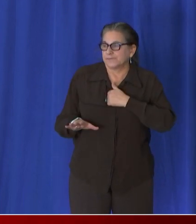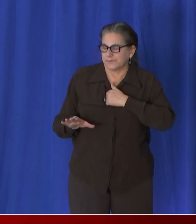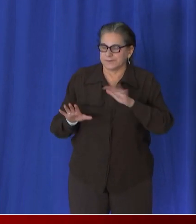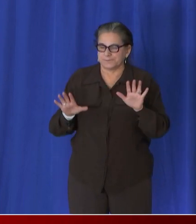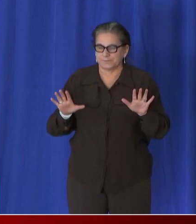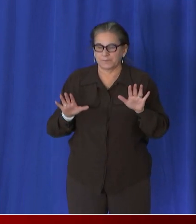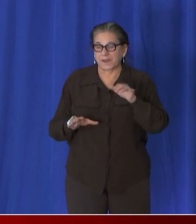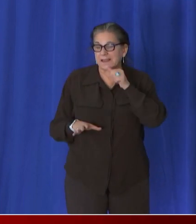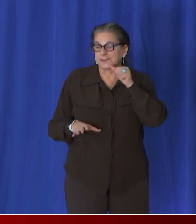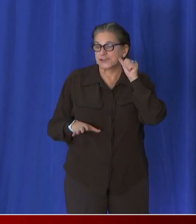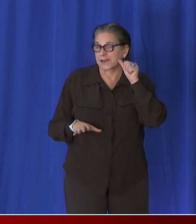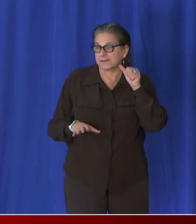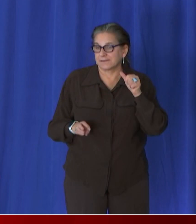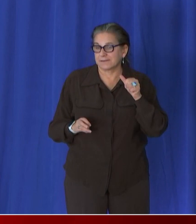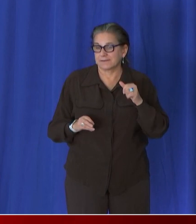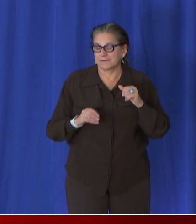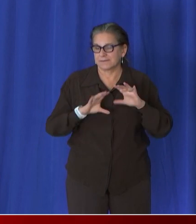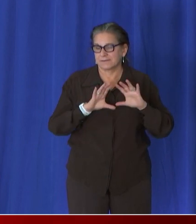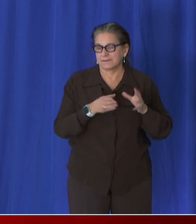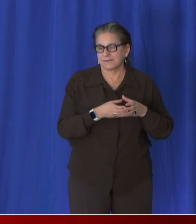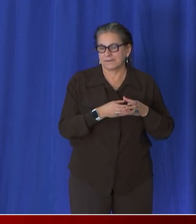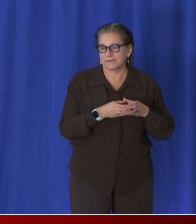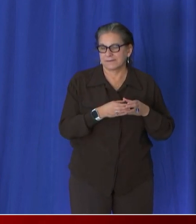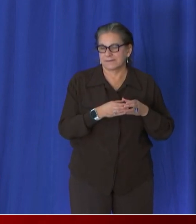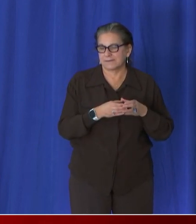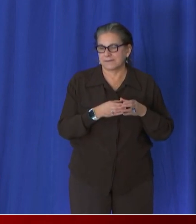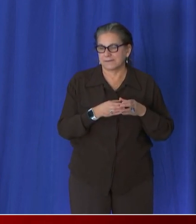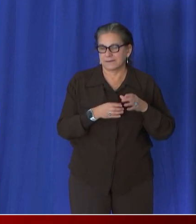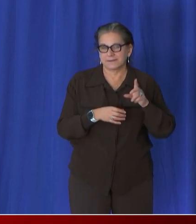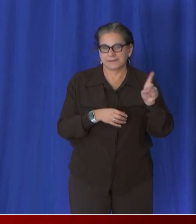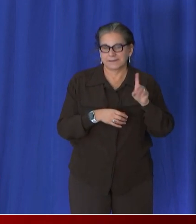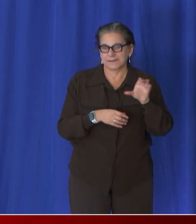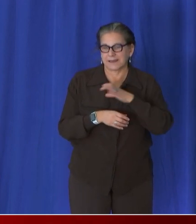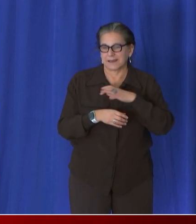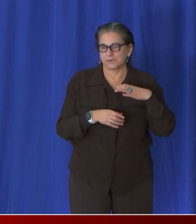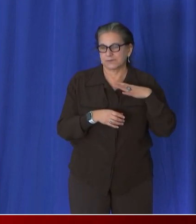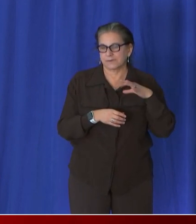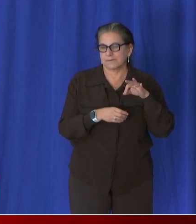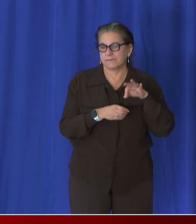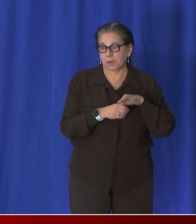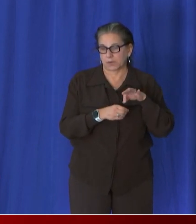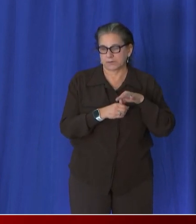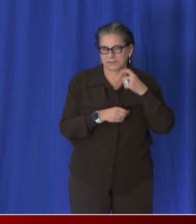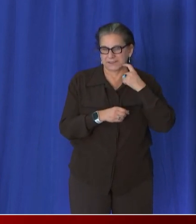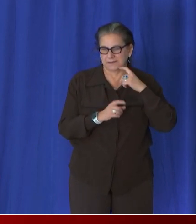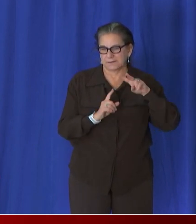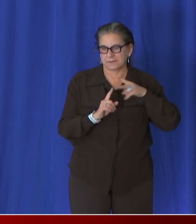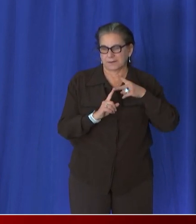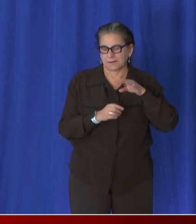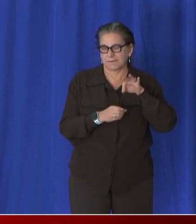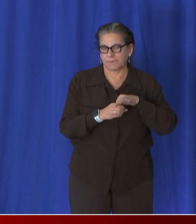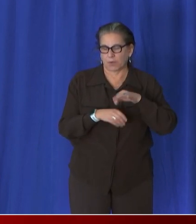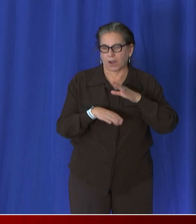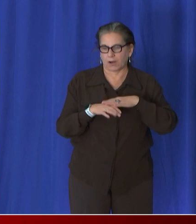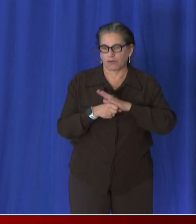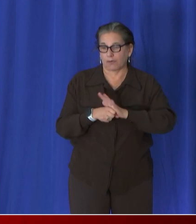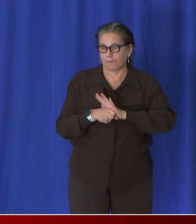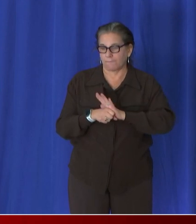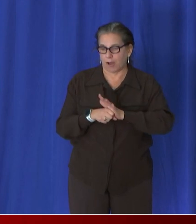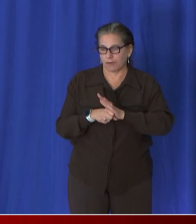yesterday the council took a second vote on the coronavirus immunization of school students and early childhood